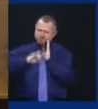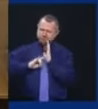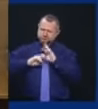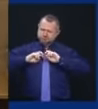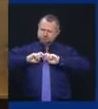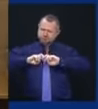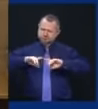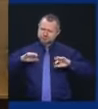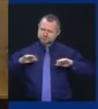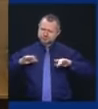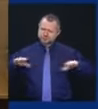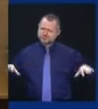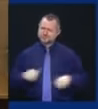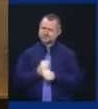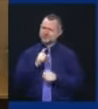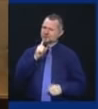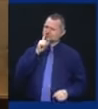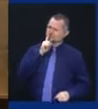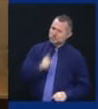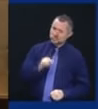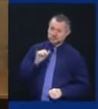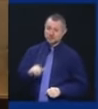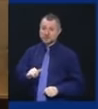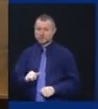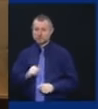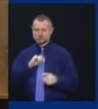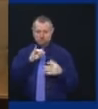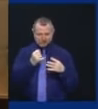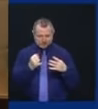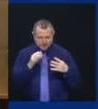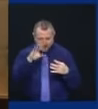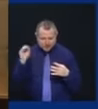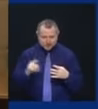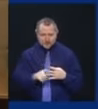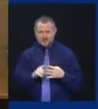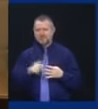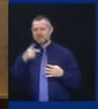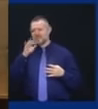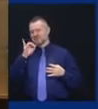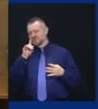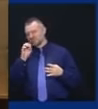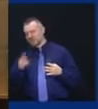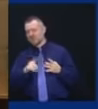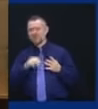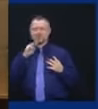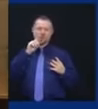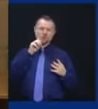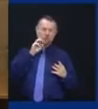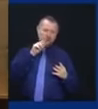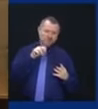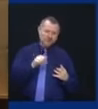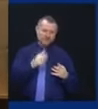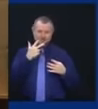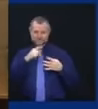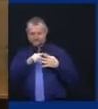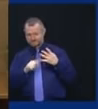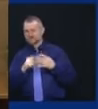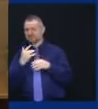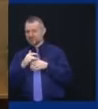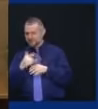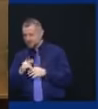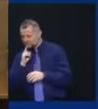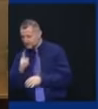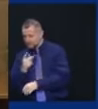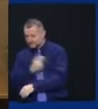great lengths to ensure that Johnson & Johnson, Pfizer, and Moderna vaccinations are available, and we know they're speaking